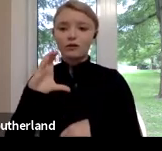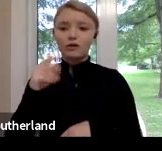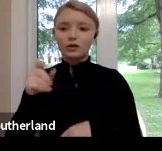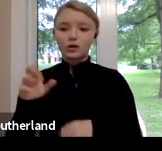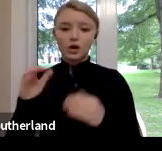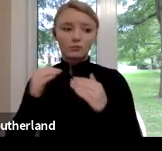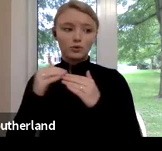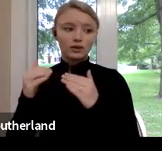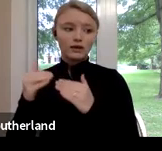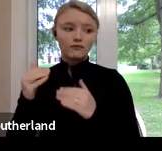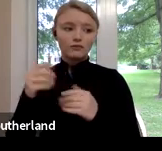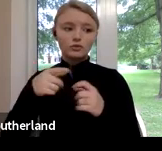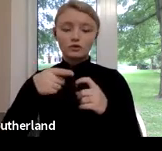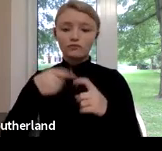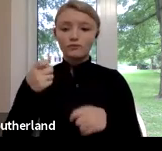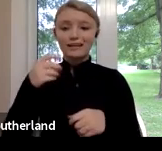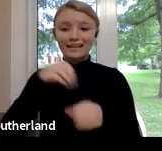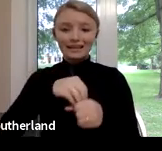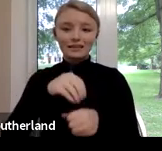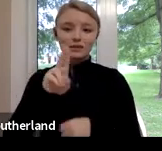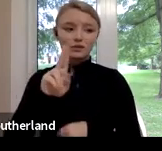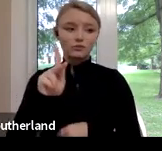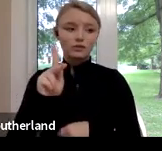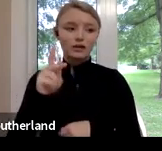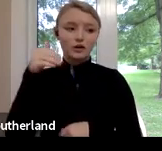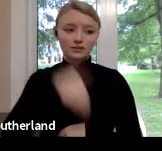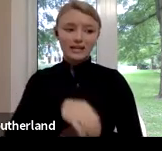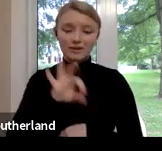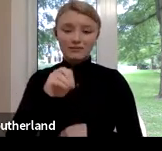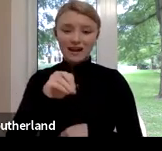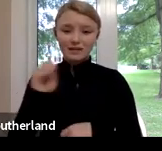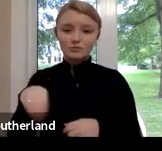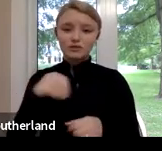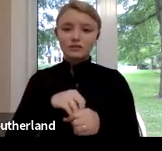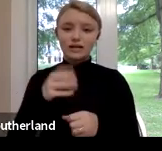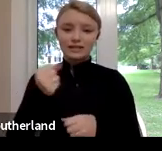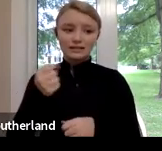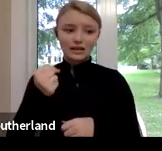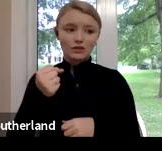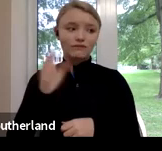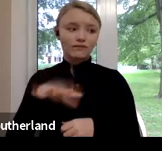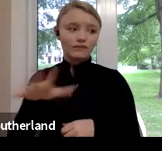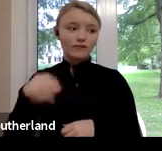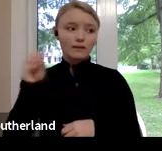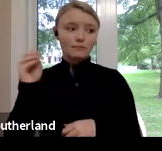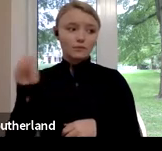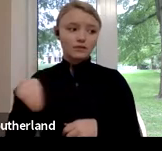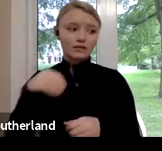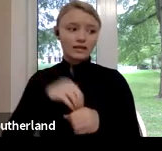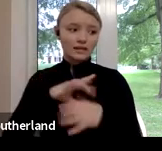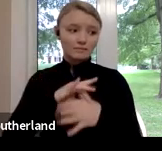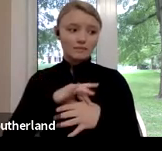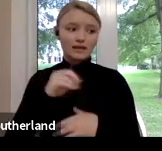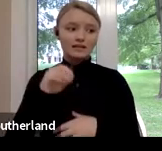55% in meat, and 76% in vegetables. Water is also depleted of minerals because the